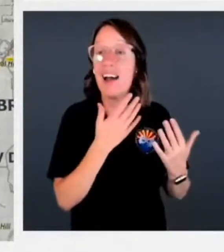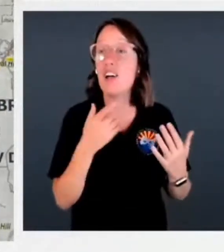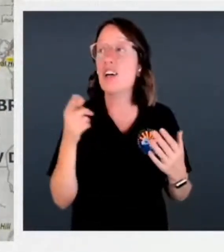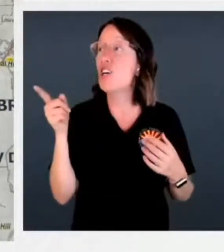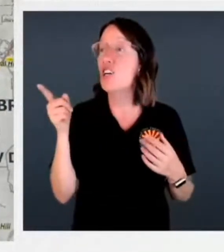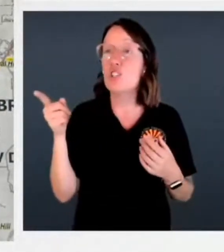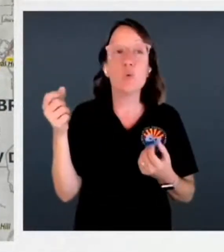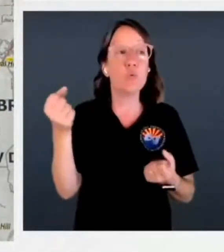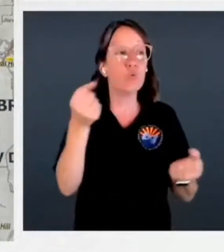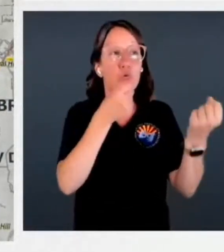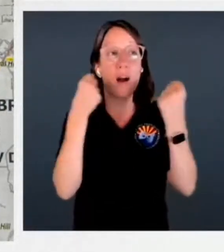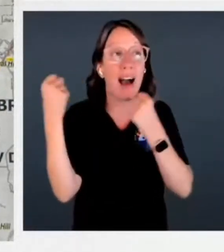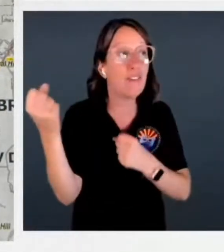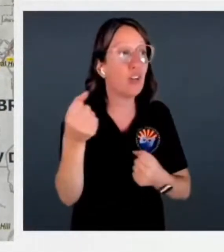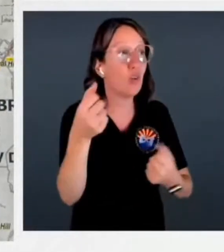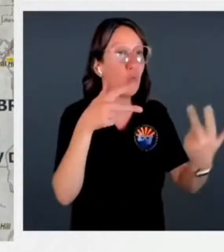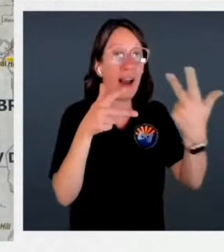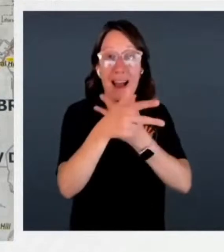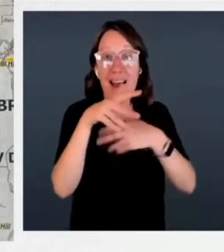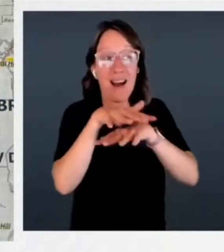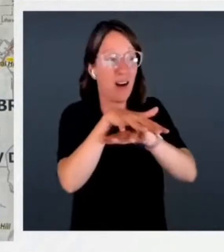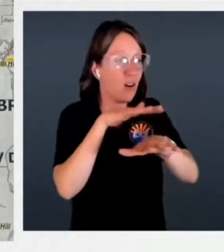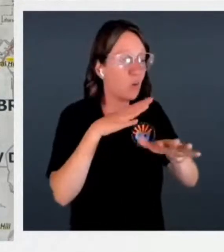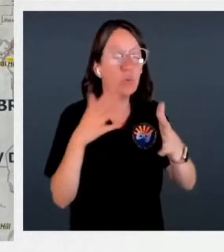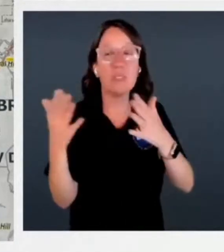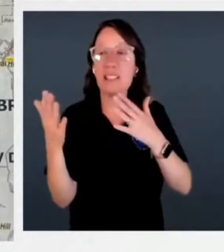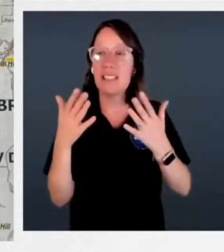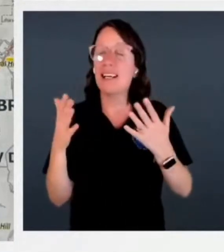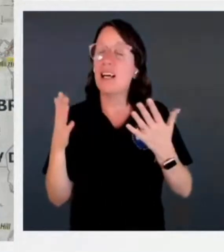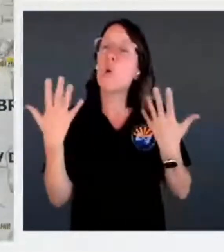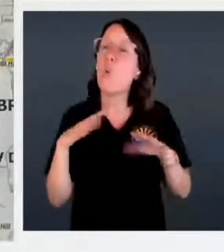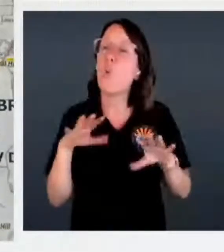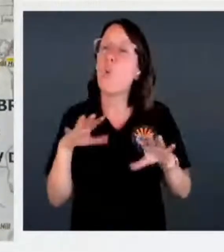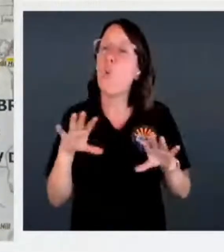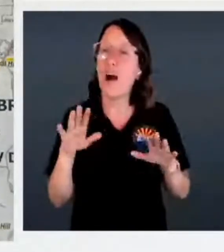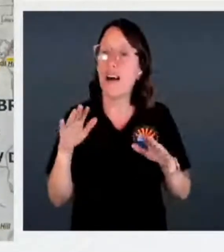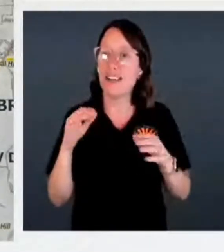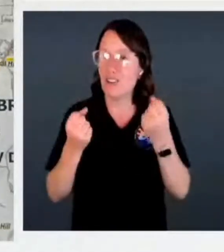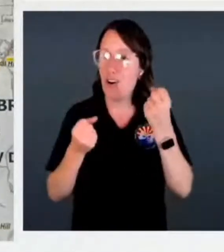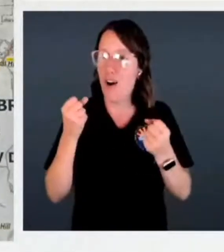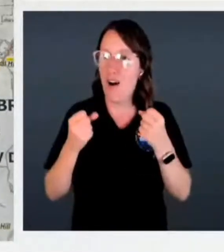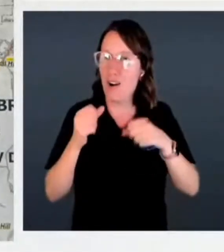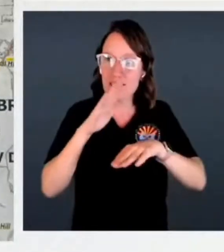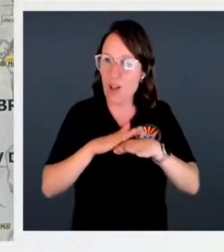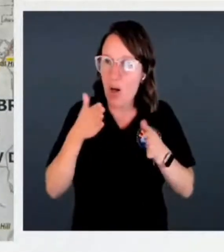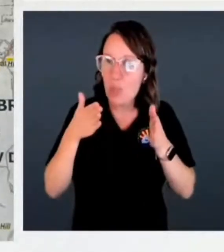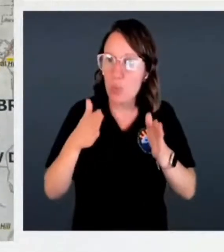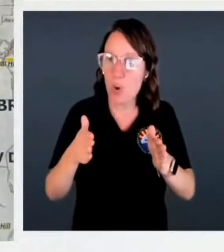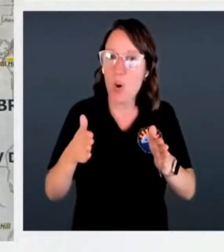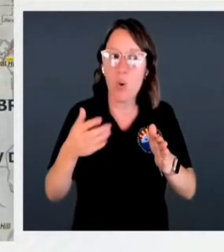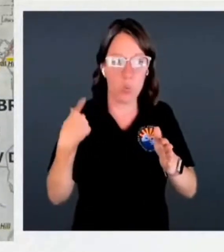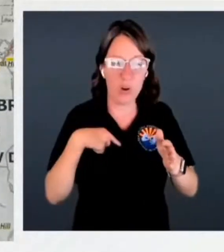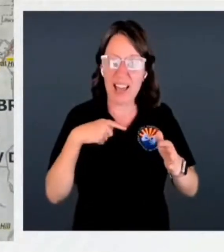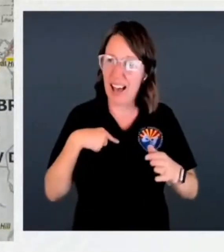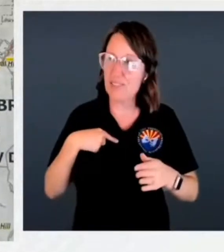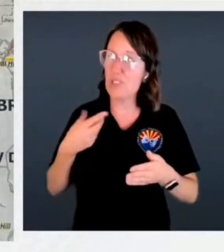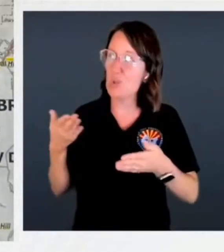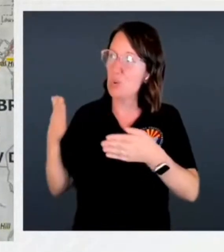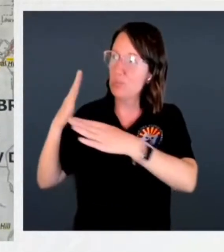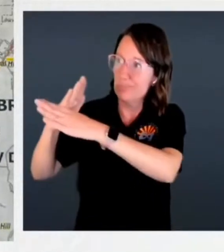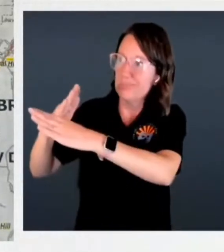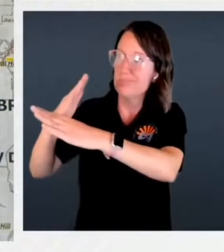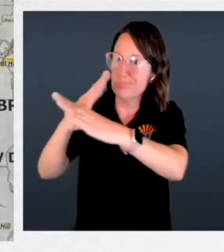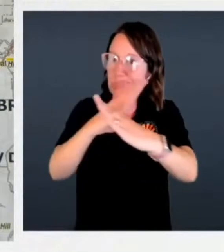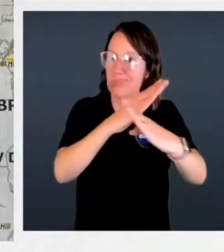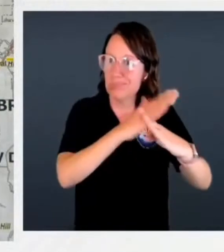closing roads, and a lot of them. There's reasons why we do that, just so you know. It's not to be